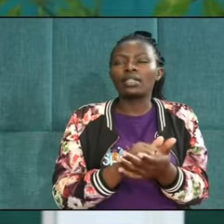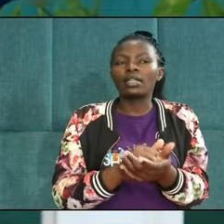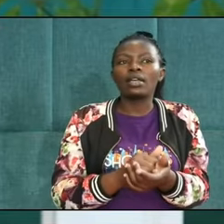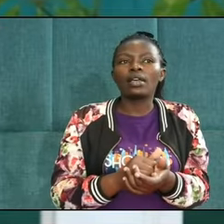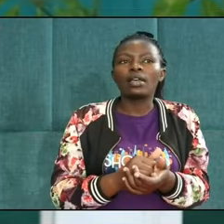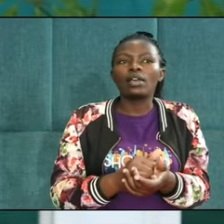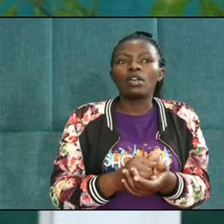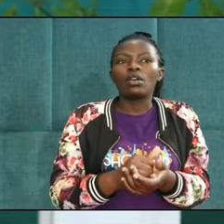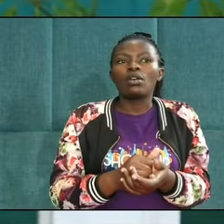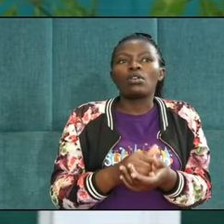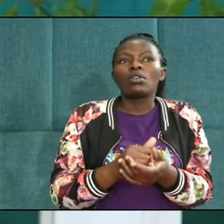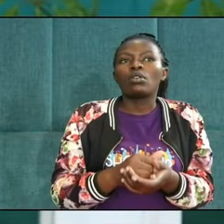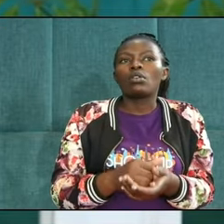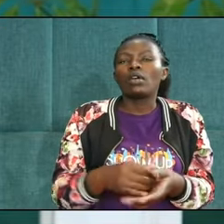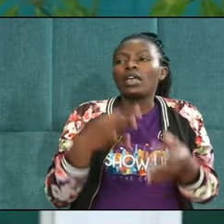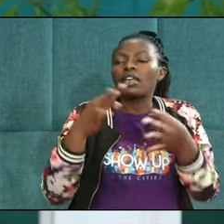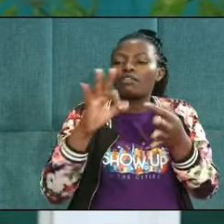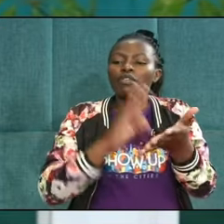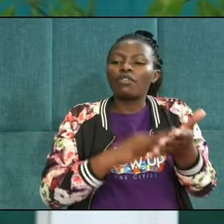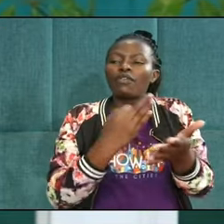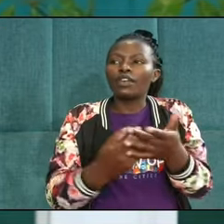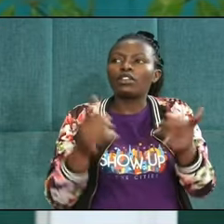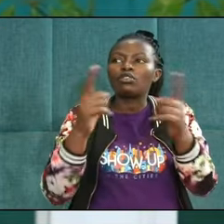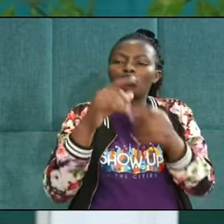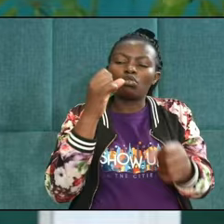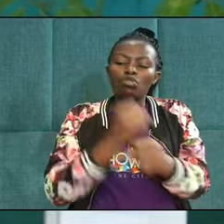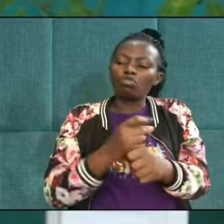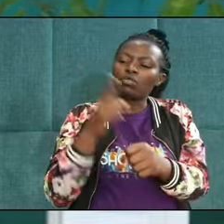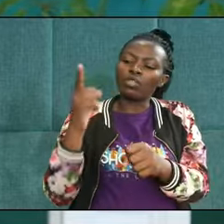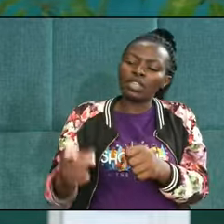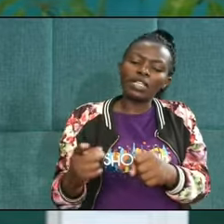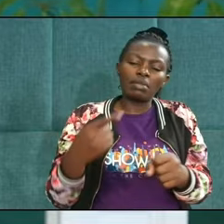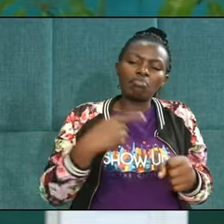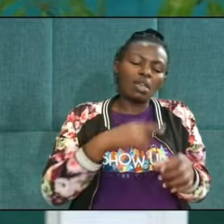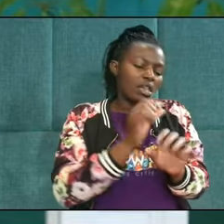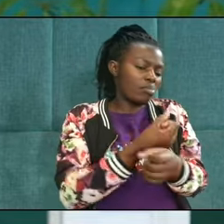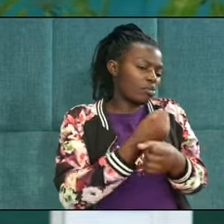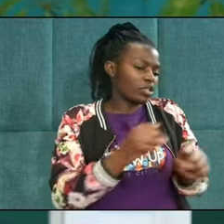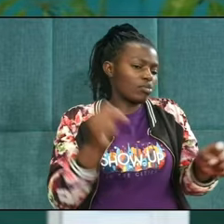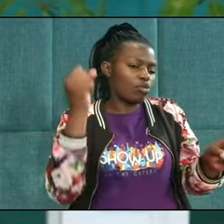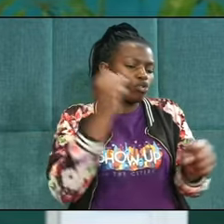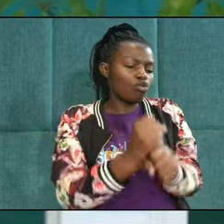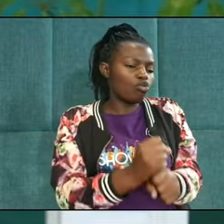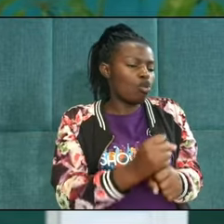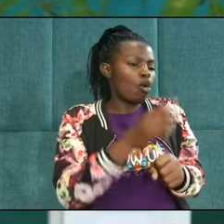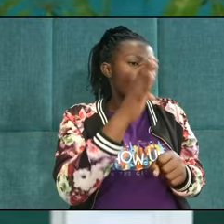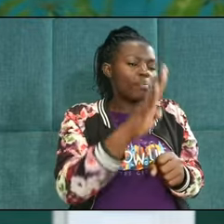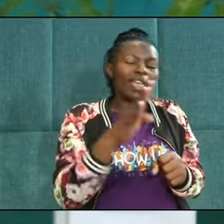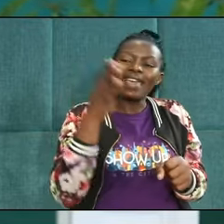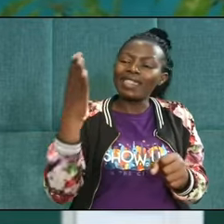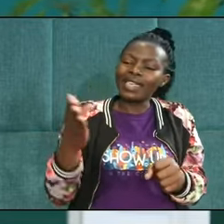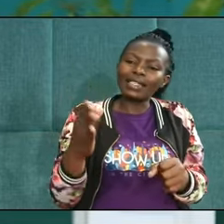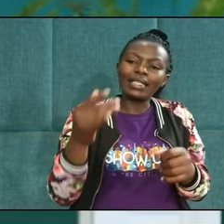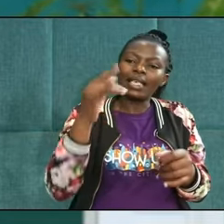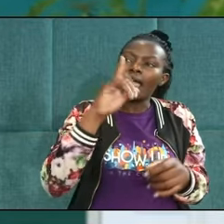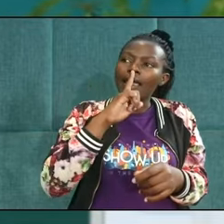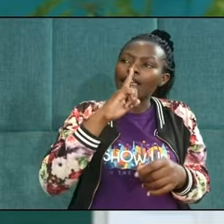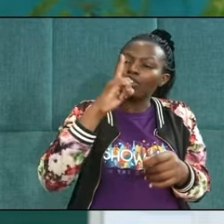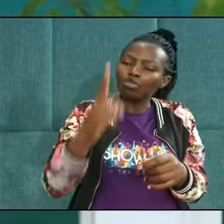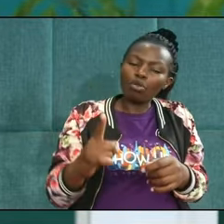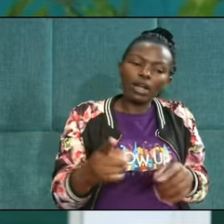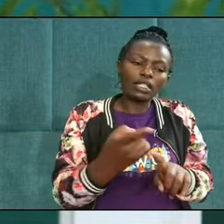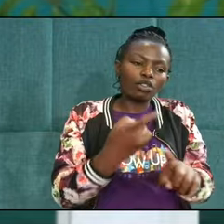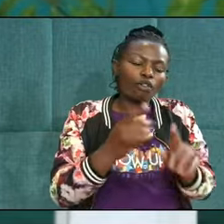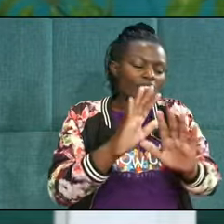A, I will not do B. But a covenant is, I will bless you anyhow. That's why when you read the covenant that God made